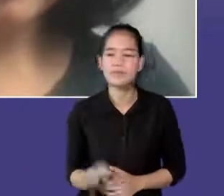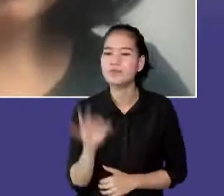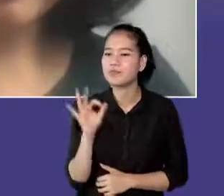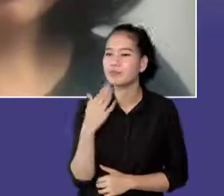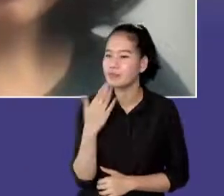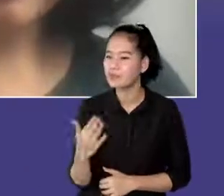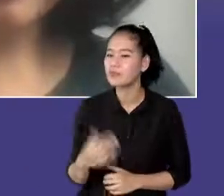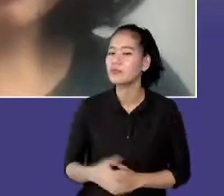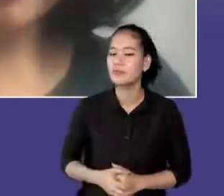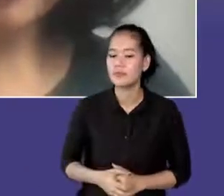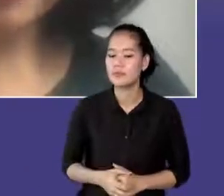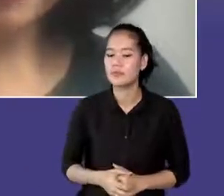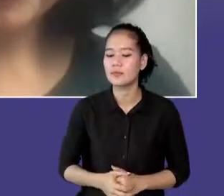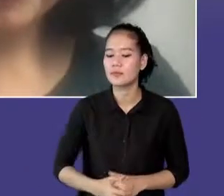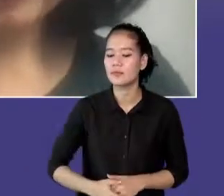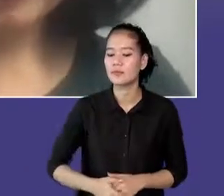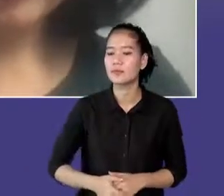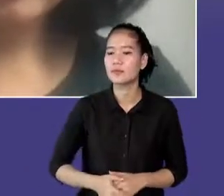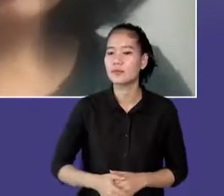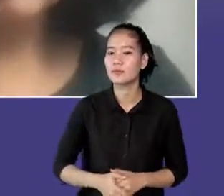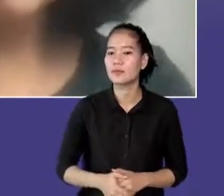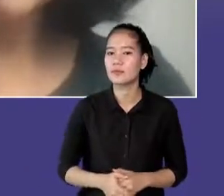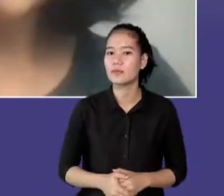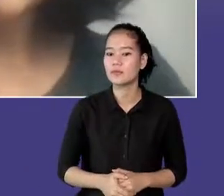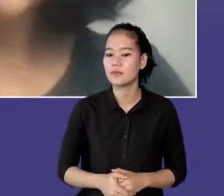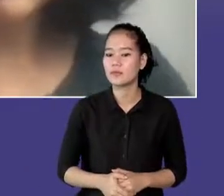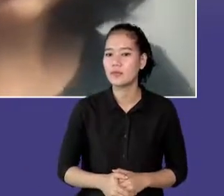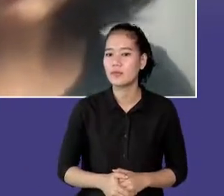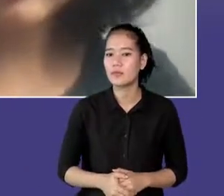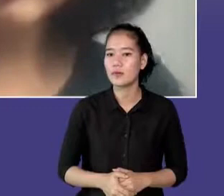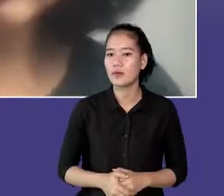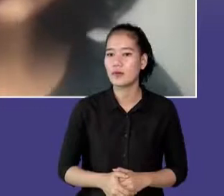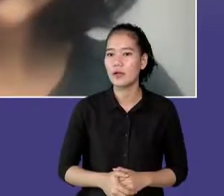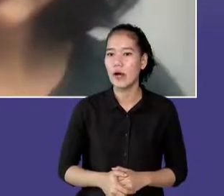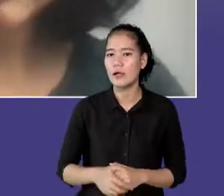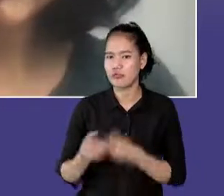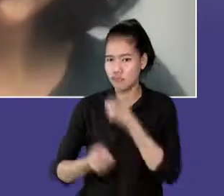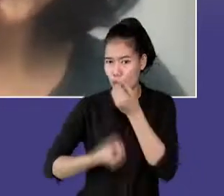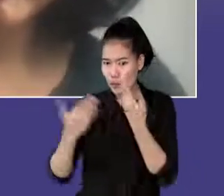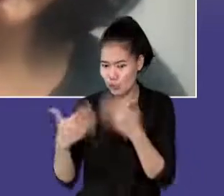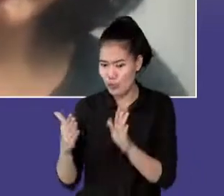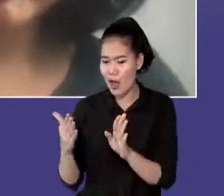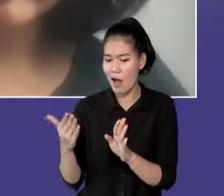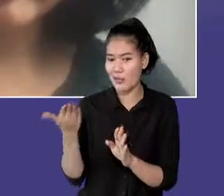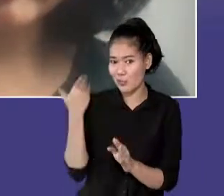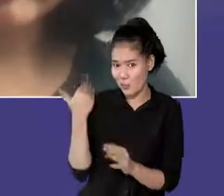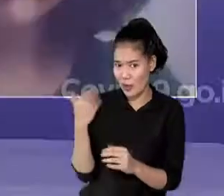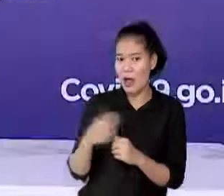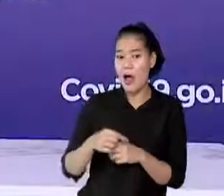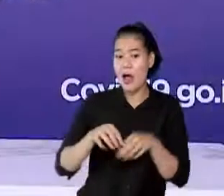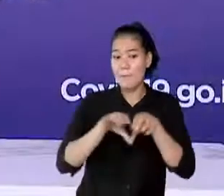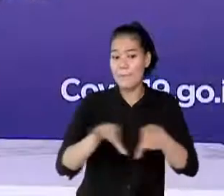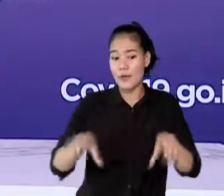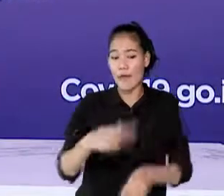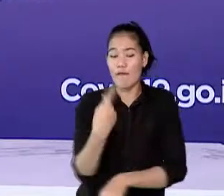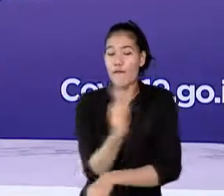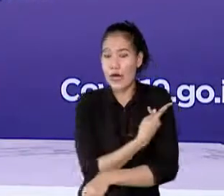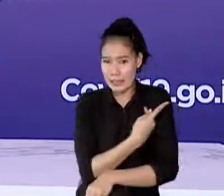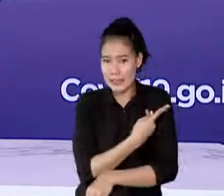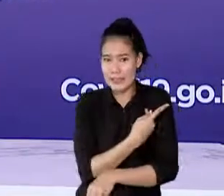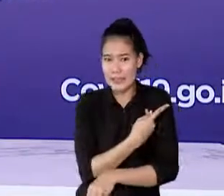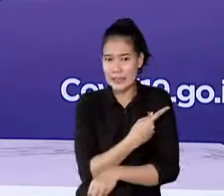Okay, thank you. So as I mentioned earlier, that the supply of the